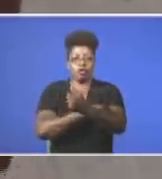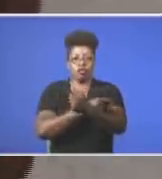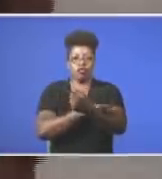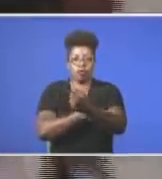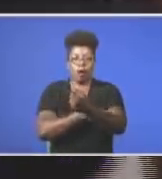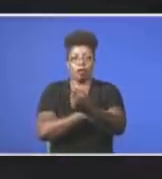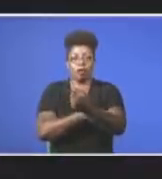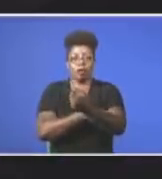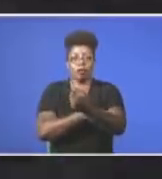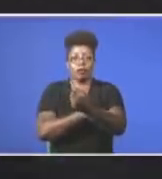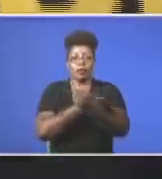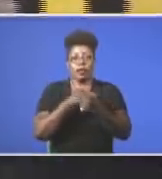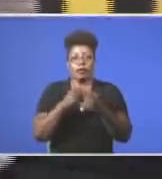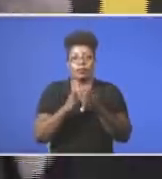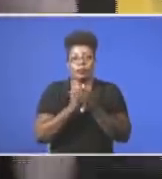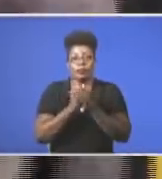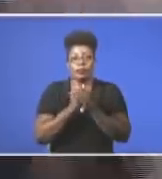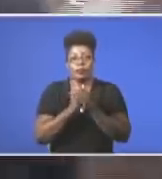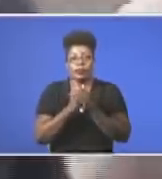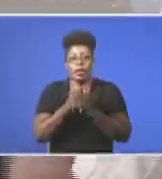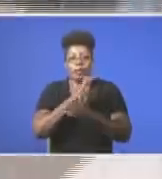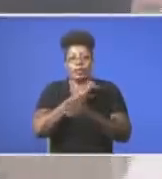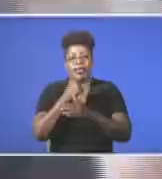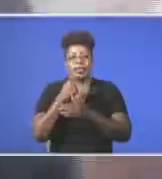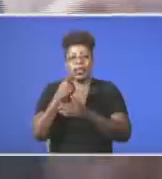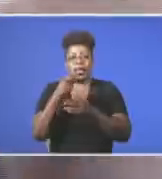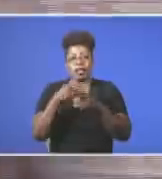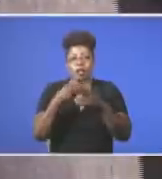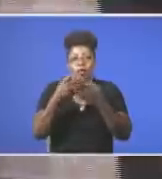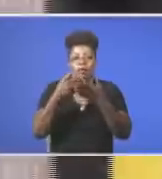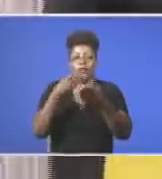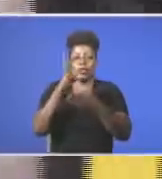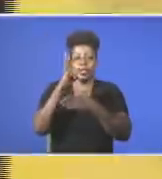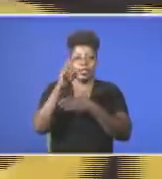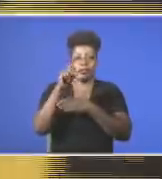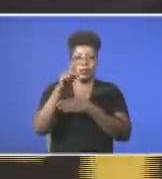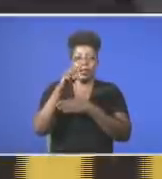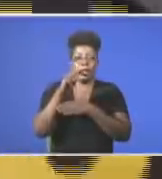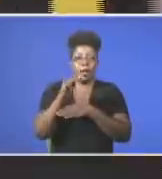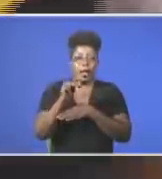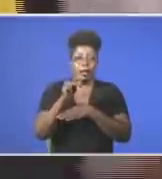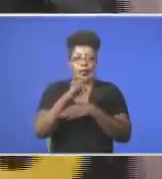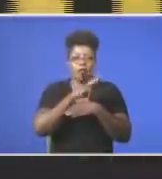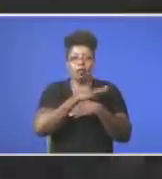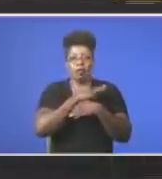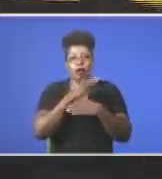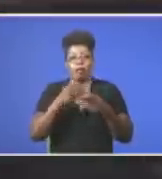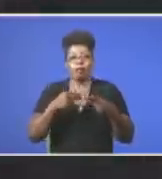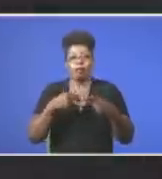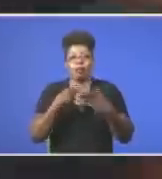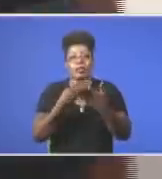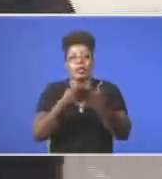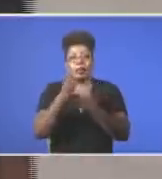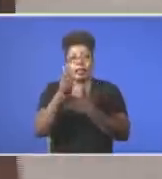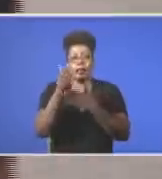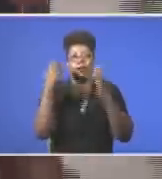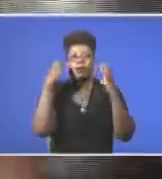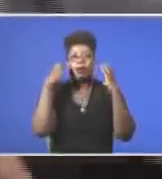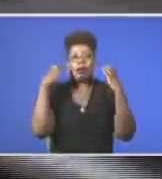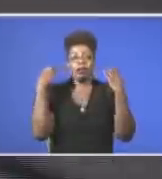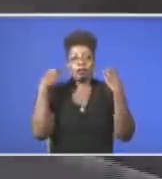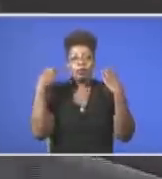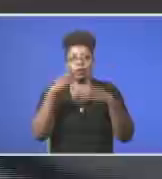to export dangerous drugs. Police say shortly before 6 p.m. on August 18th, Williams presented himself to a U.S. Customs and Border